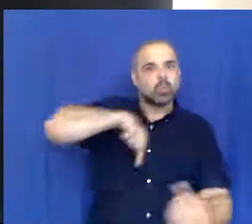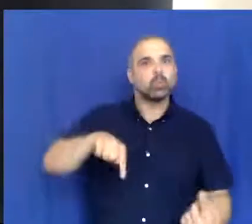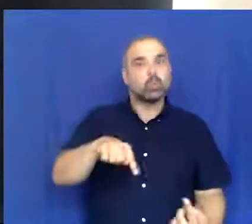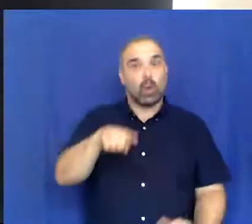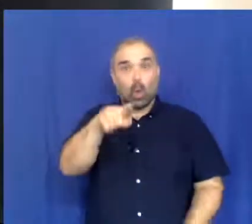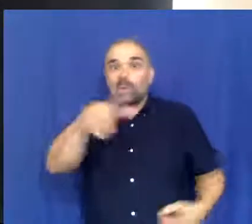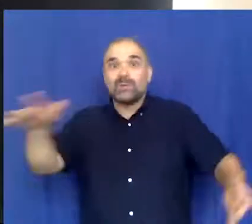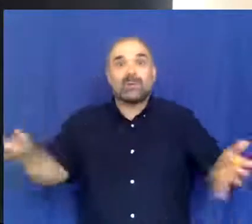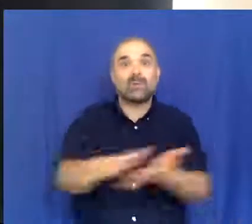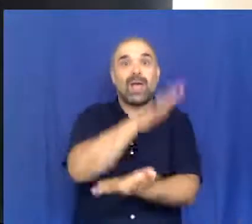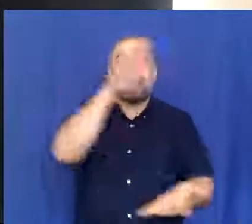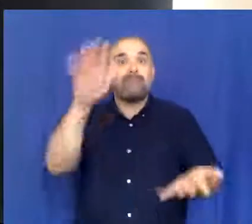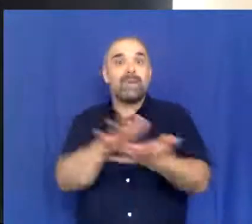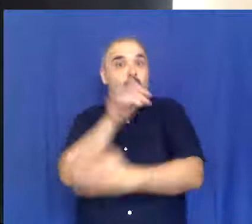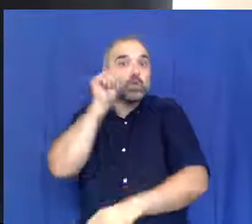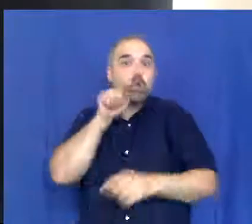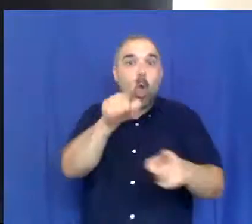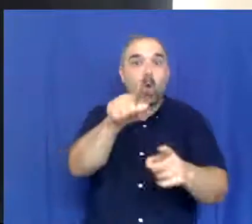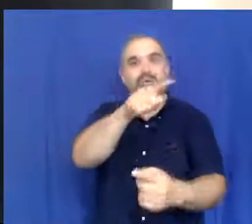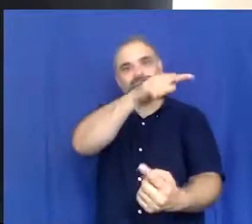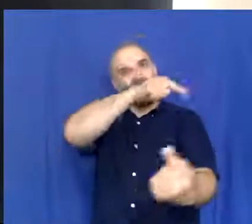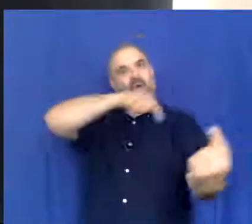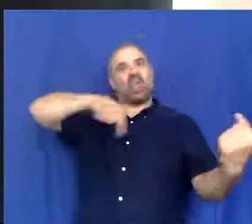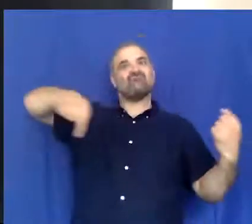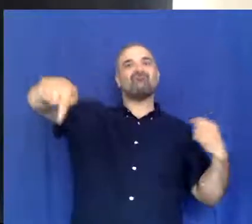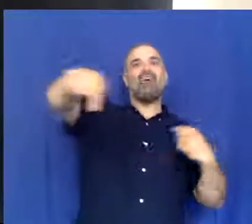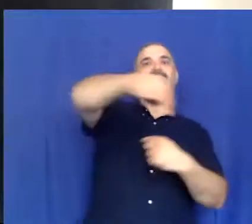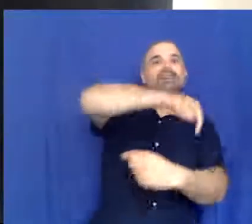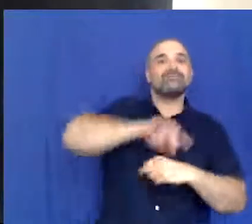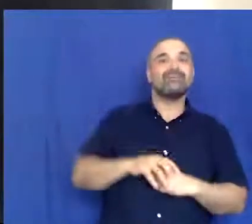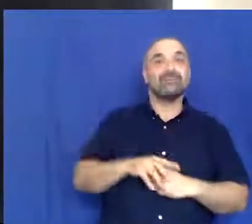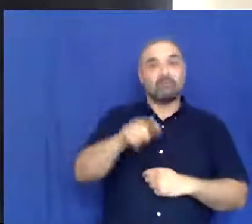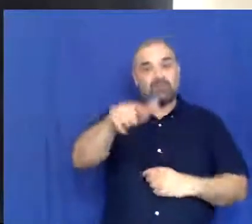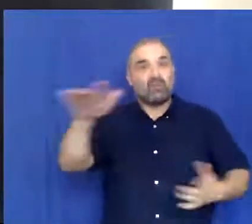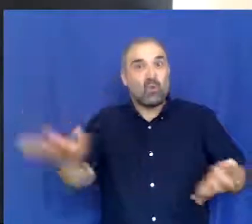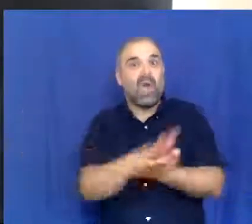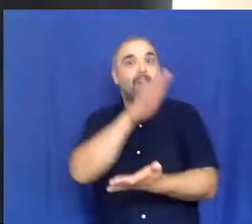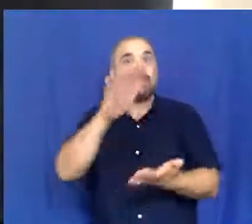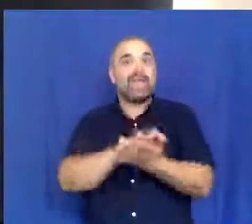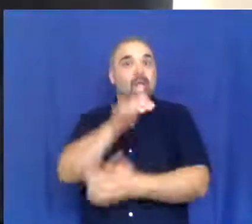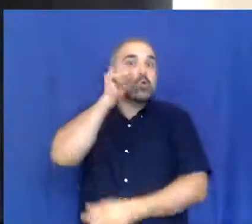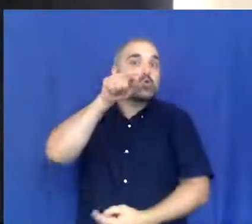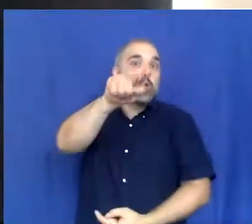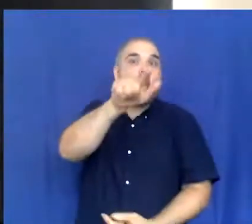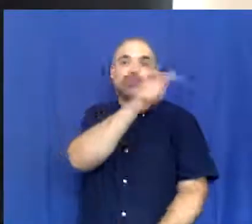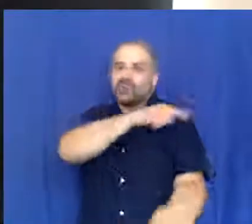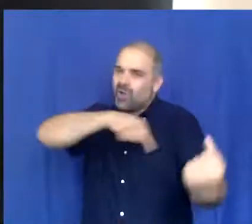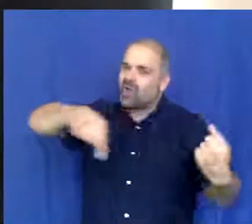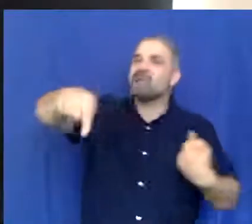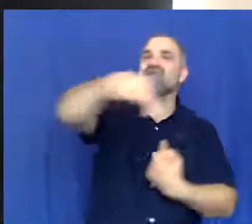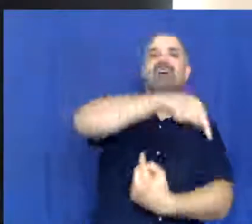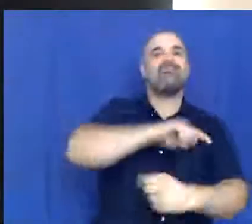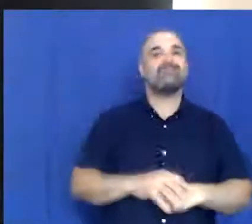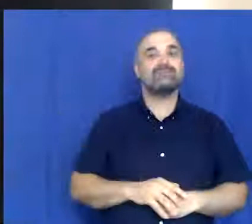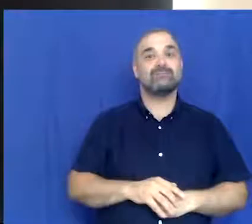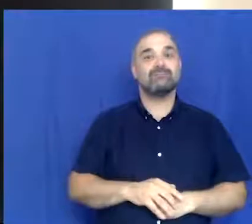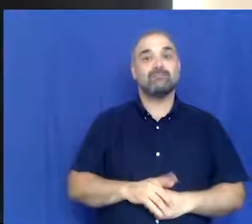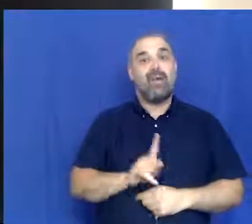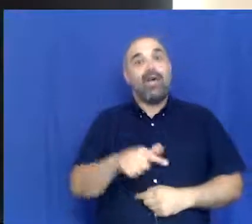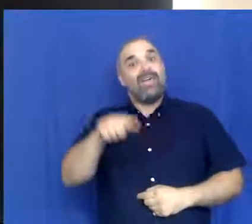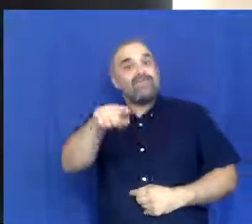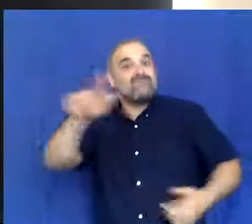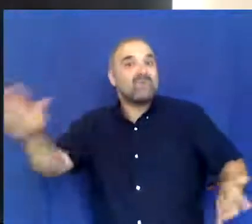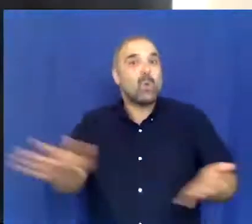turn around. If you're happy and you know it, turn around. If you're happy and you know it,